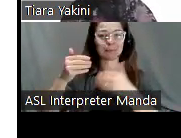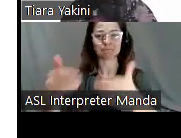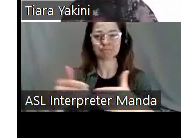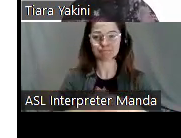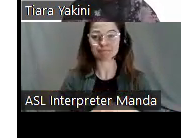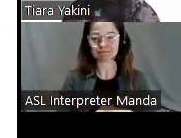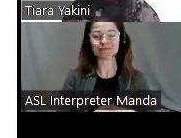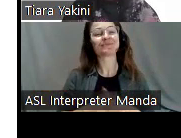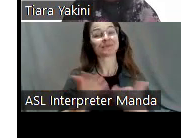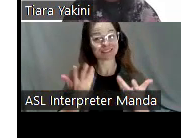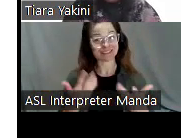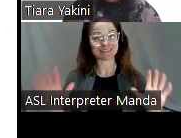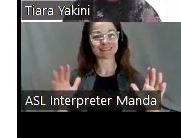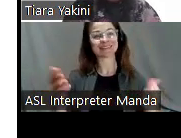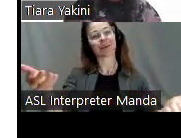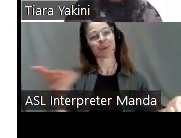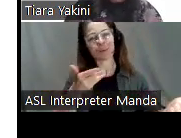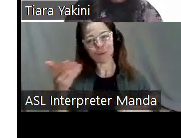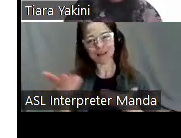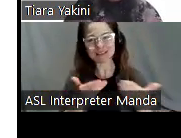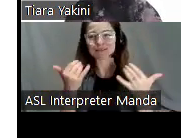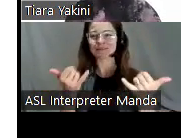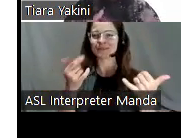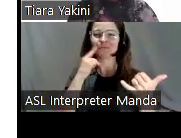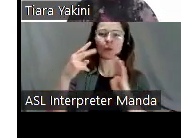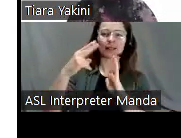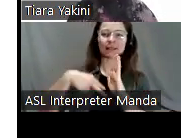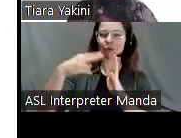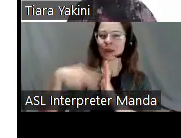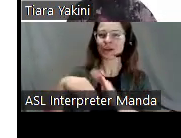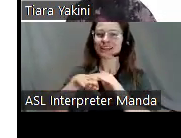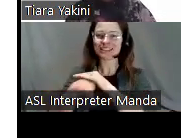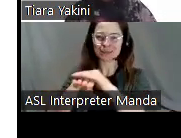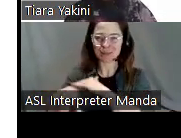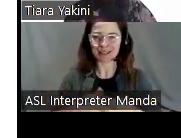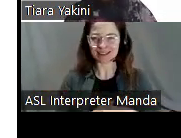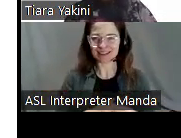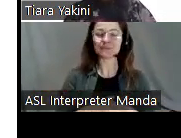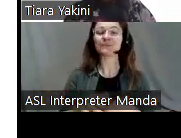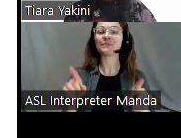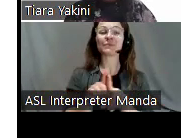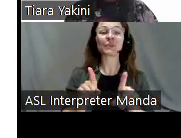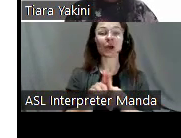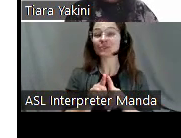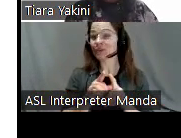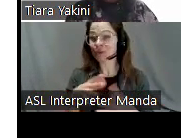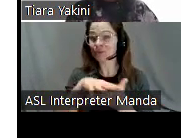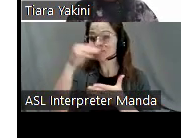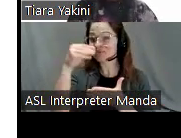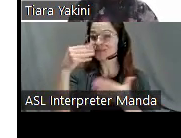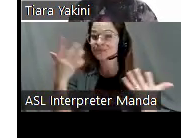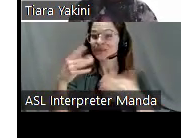you to today's program on literary accessibility, as we also observe Global Accessibility Awareness